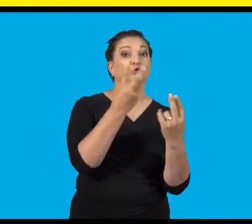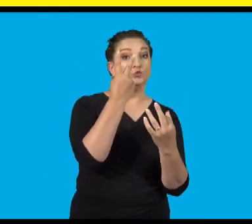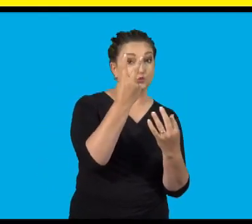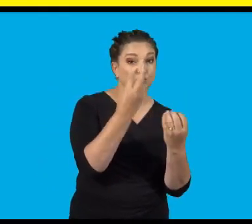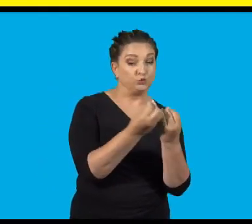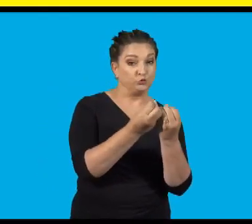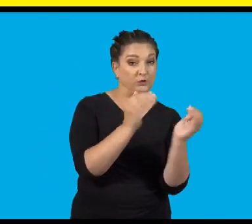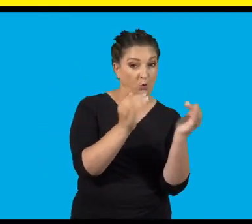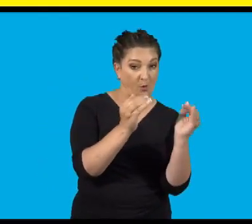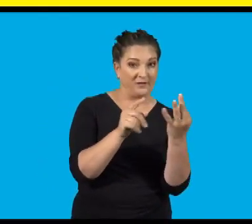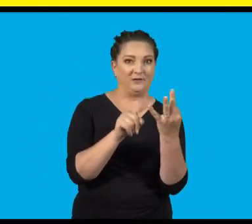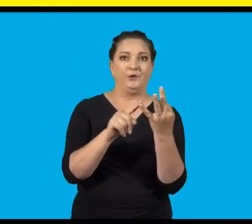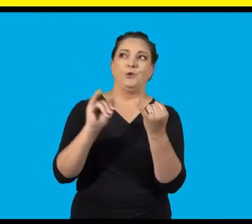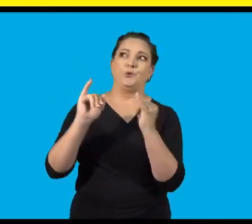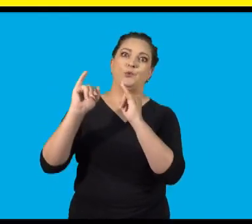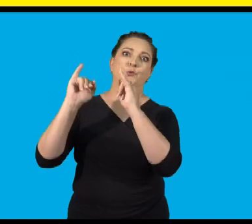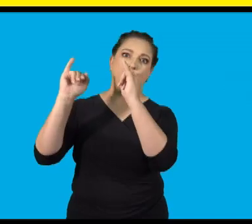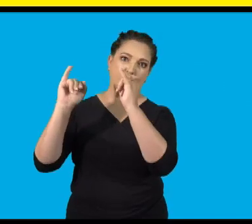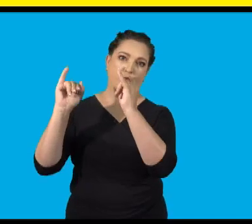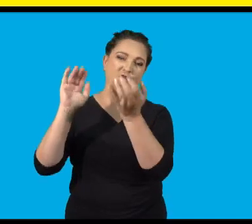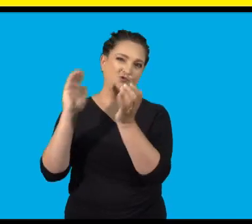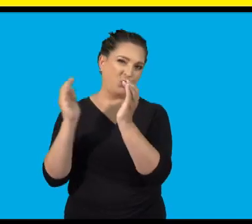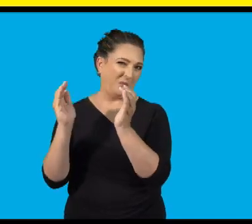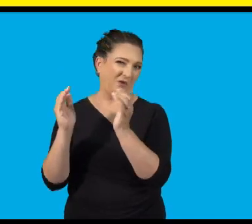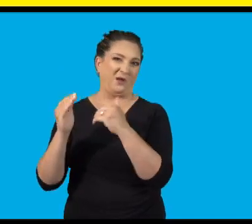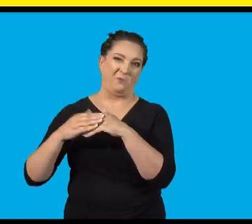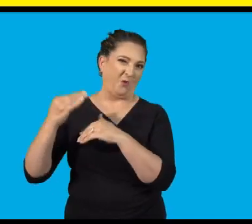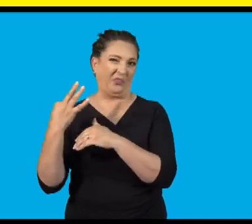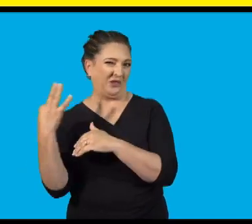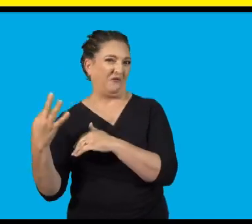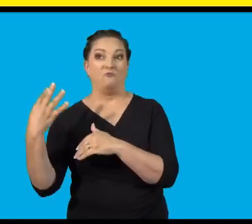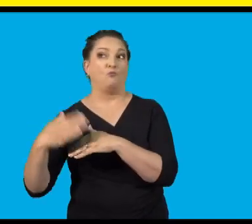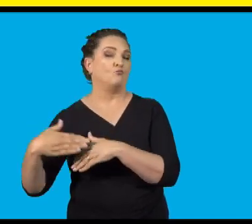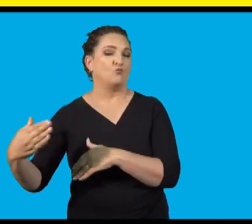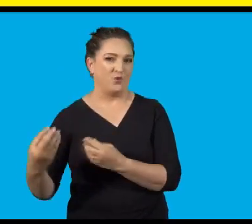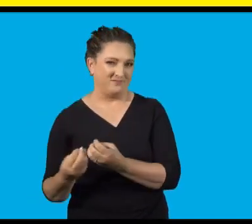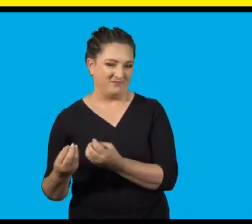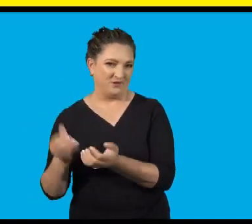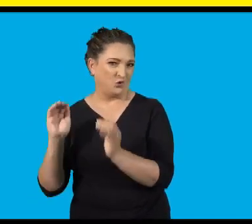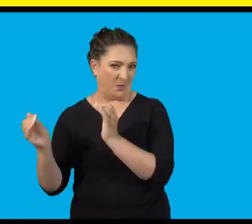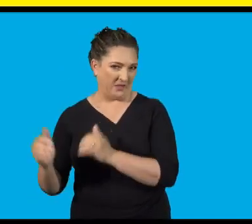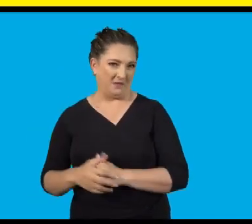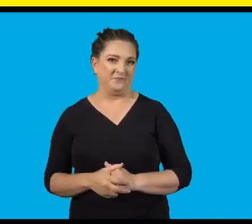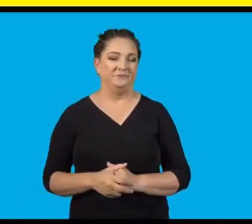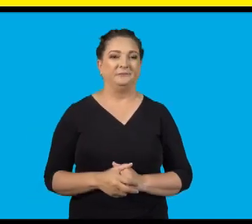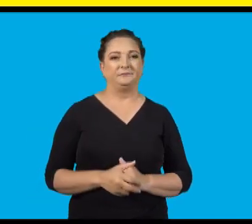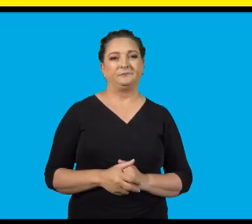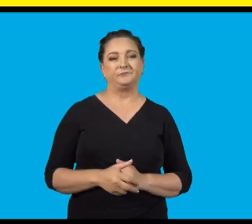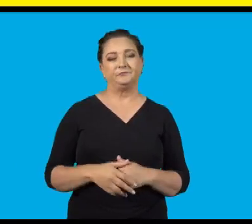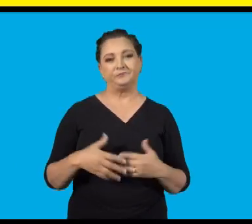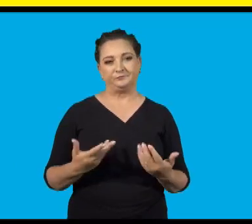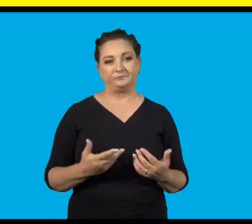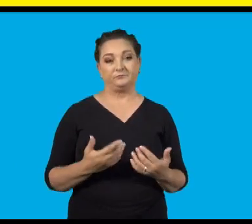compares two things, and the superlative is the most intense form where you can look at 3 or more aspects that's